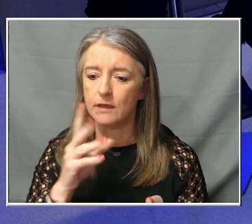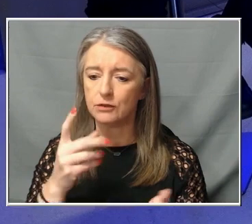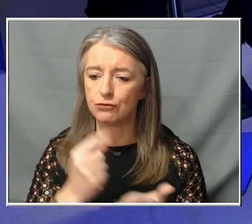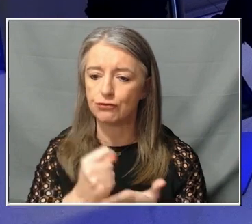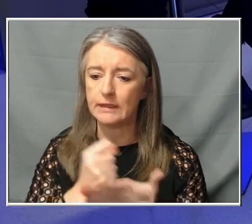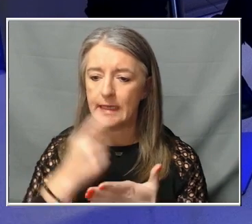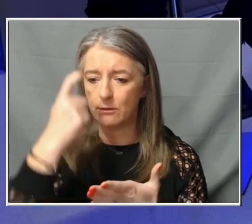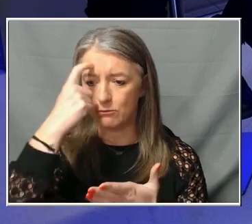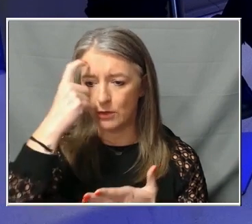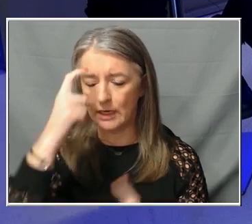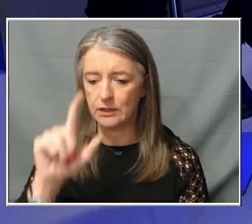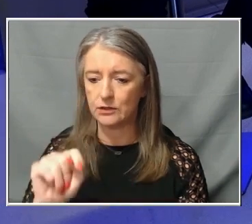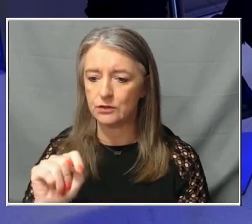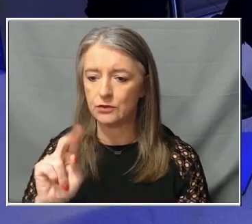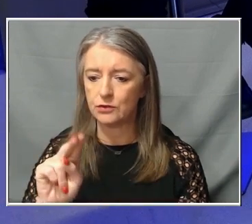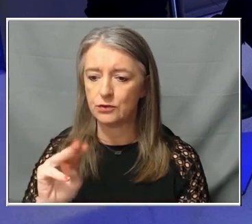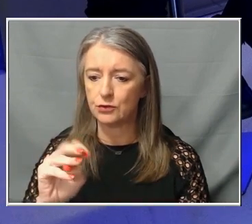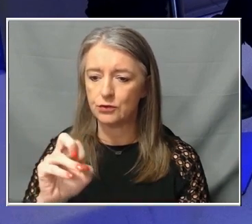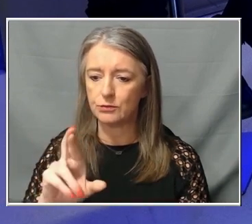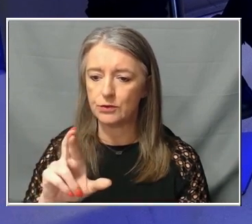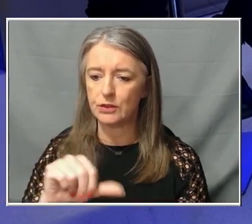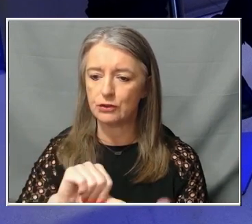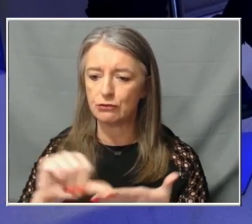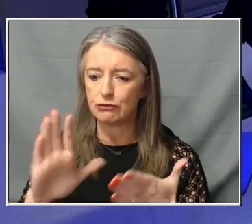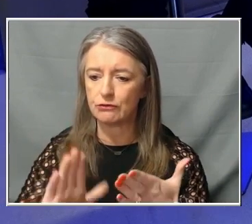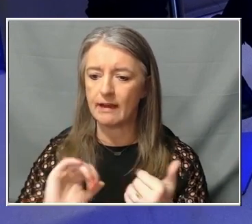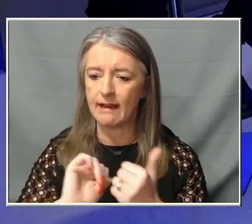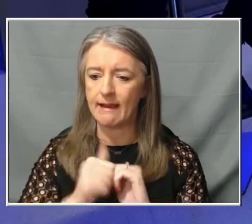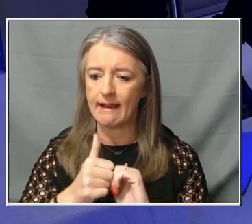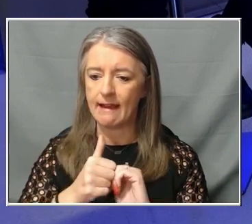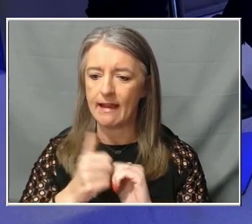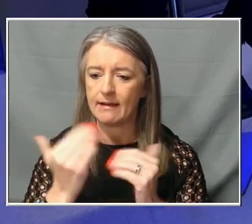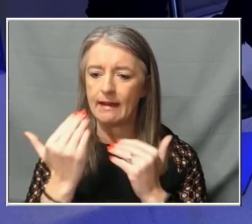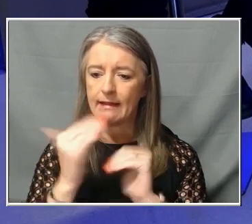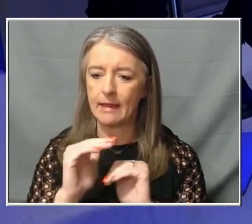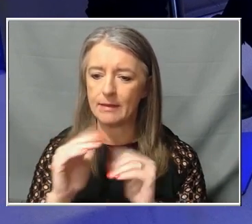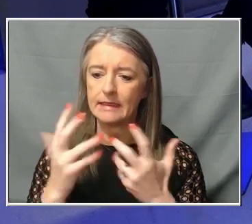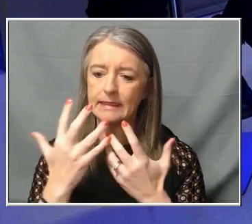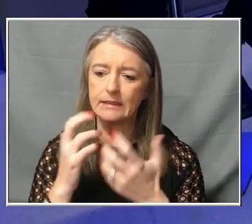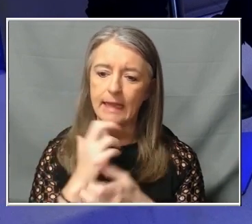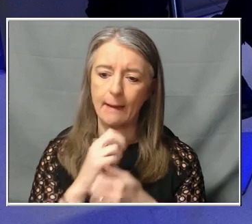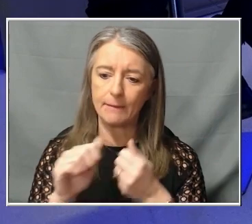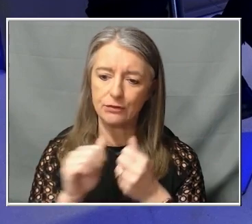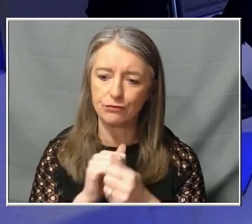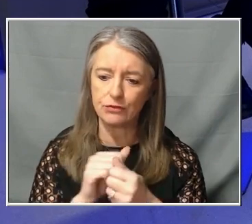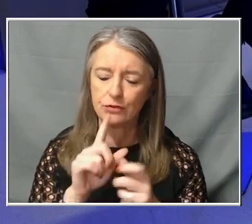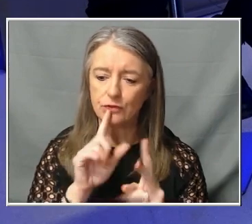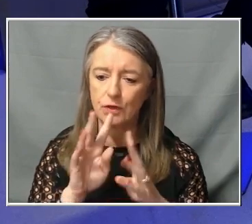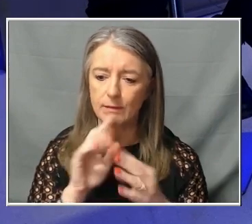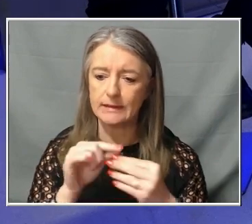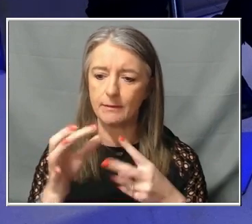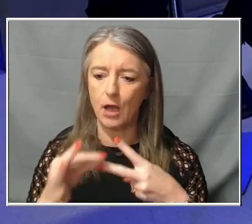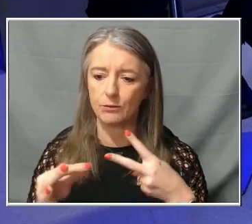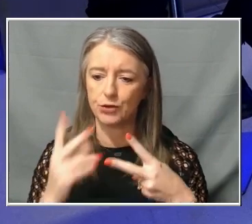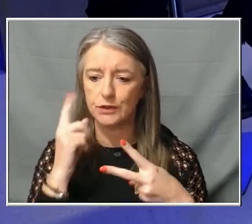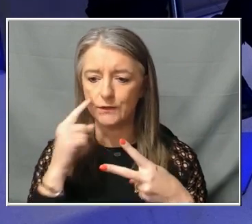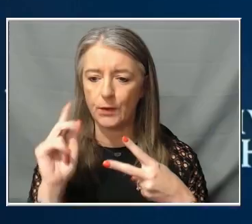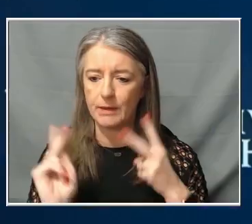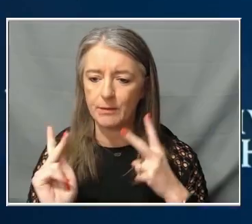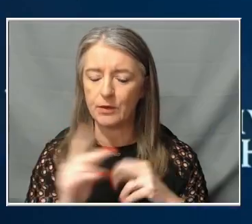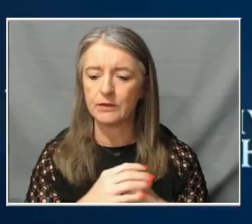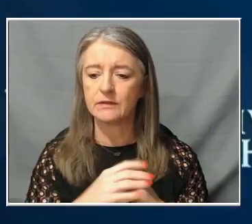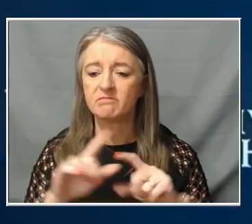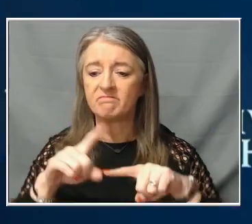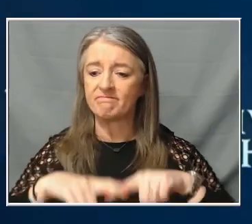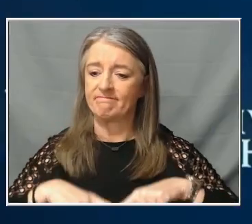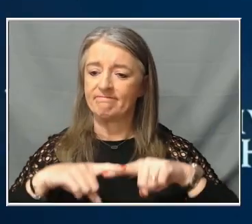tumors as a surgeon. How do you treat brain tumors while limiting brain damage? And I want to talk about some options for people. Well, so it depends upon